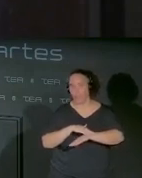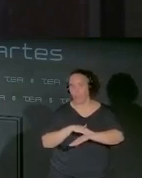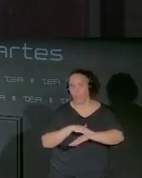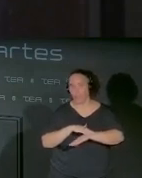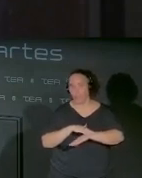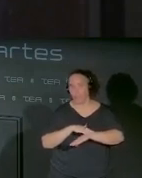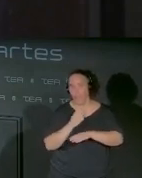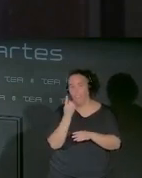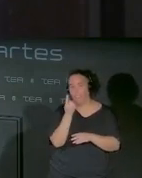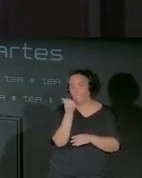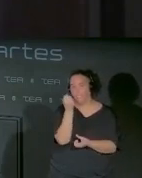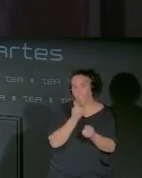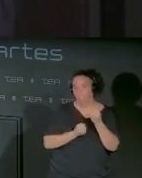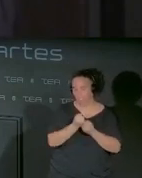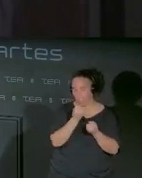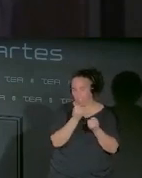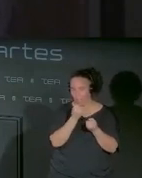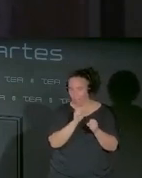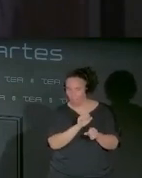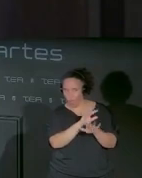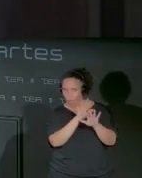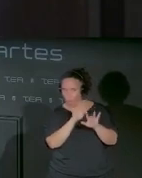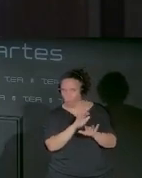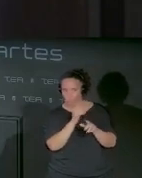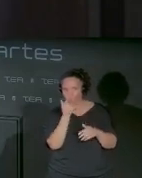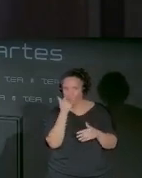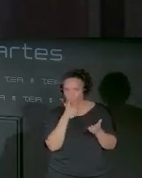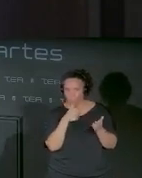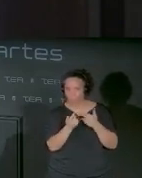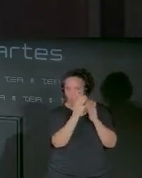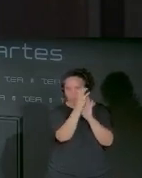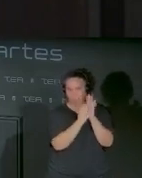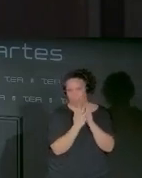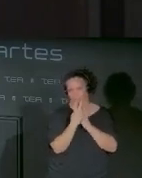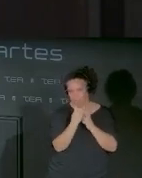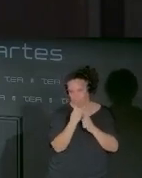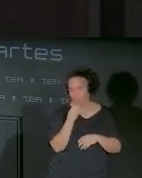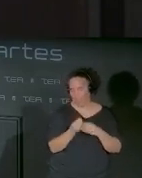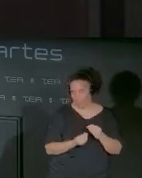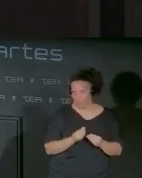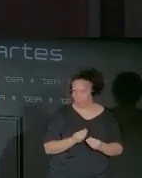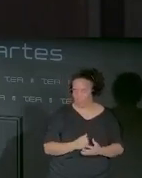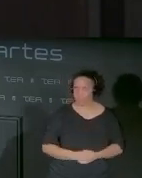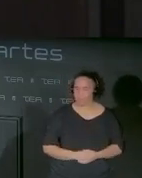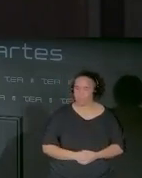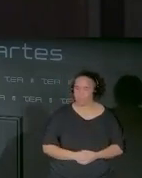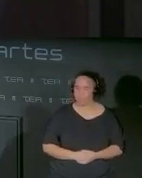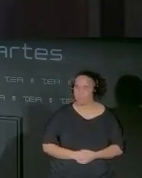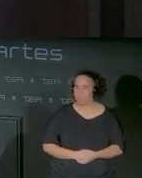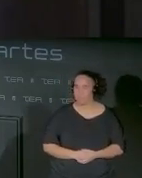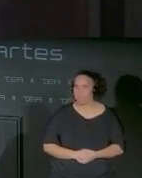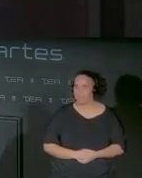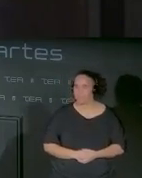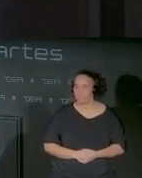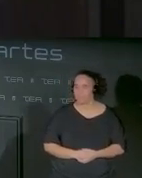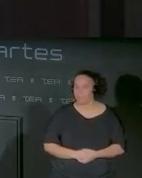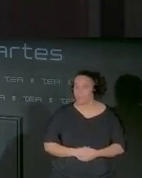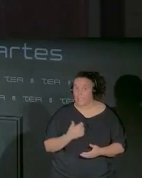useful tool, I say, because it's providing indirectly an opportunity than to have the